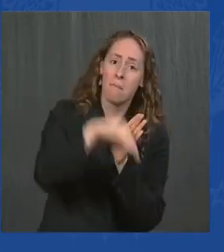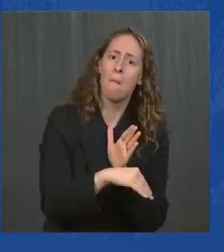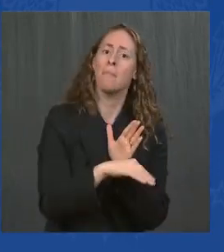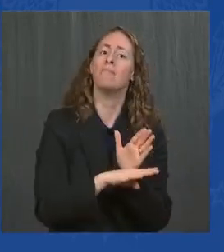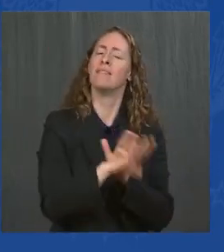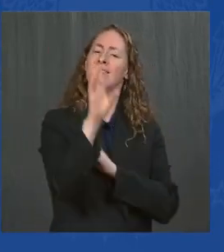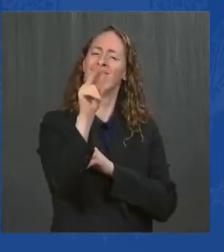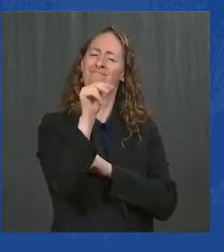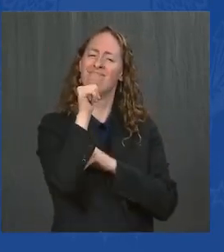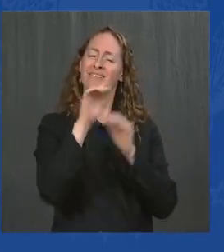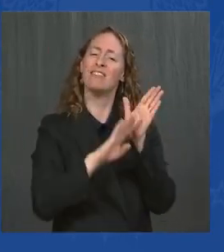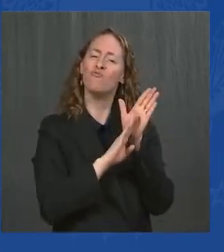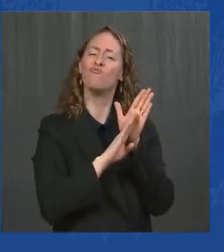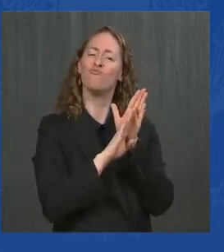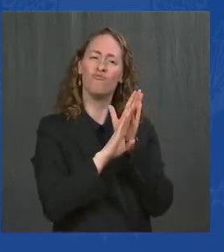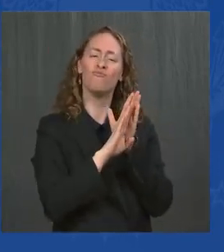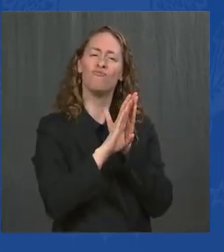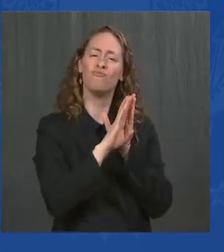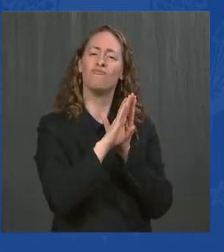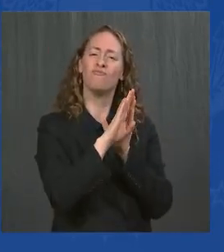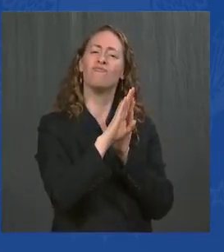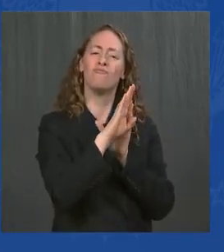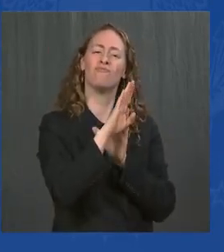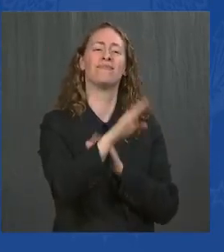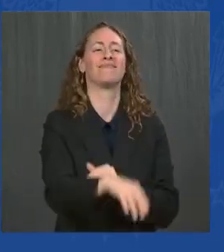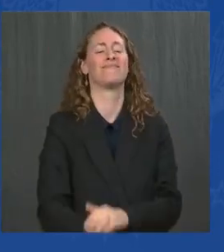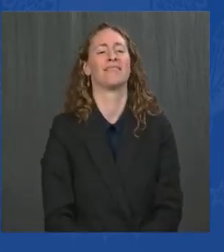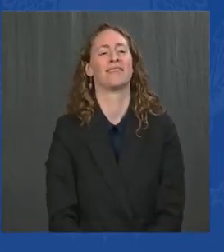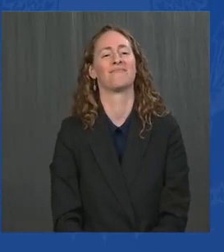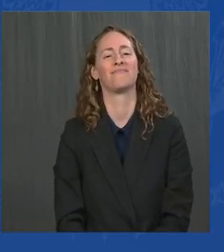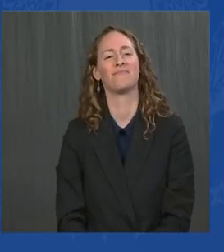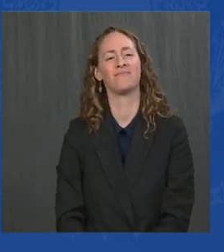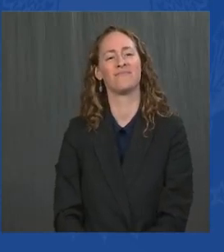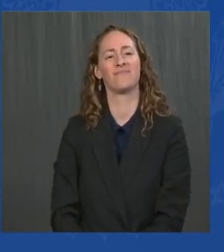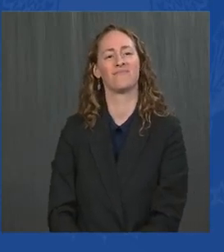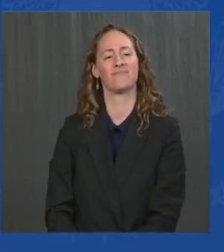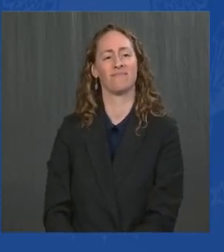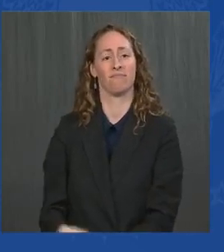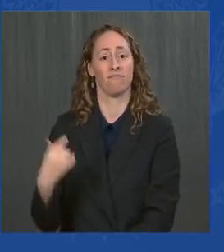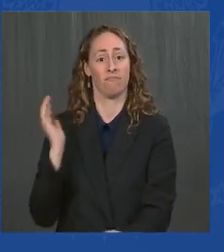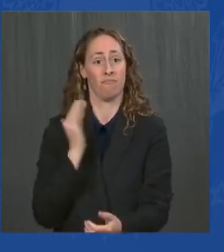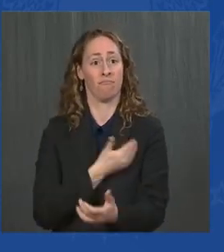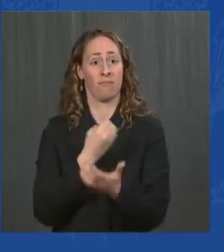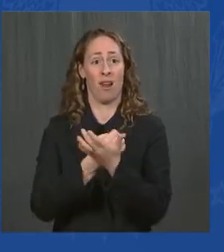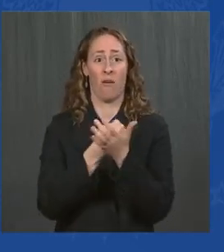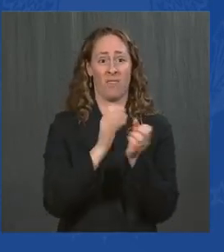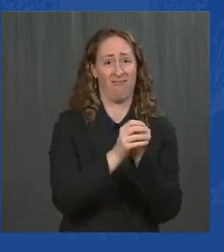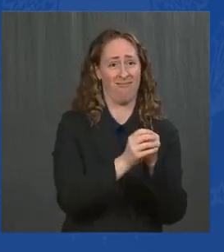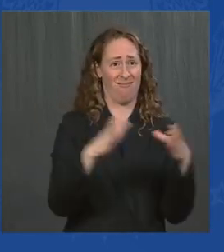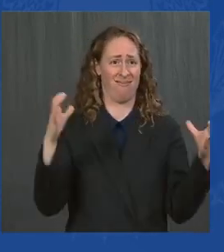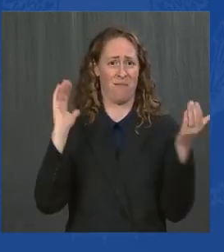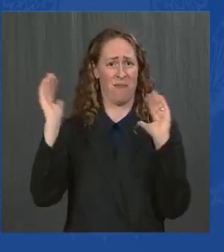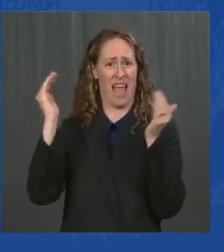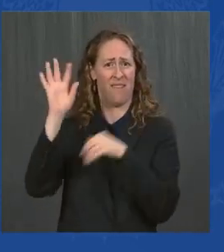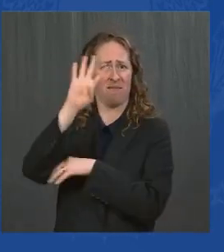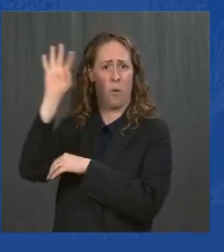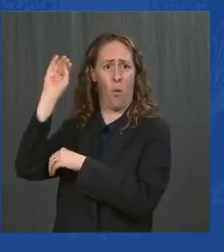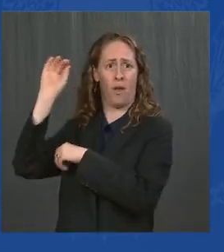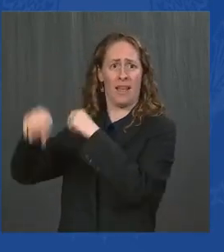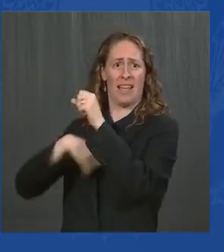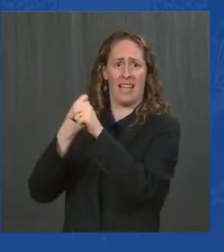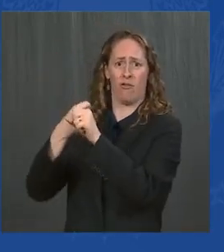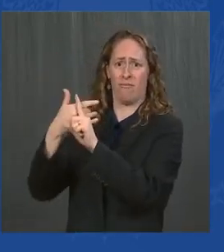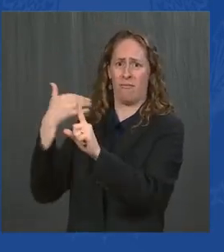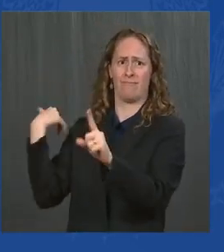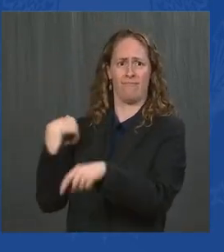at the fastest rate in about 40 years. We're the only developed country in the world. I'll say that again. We're the only developed